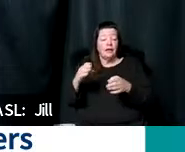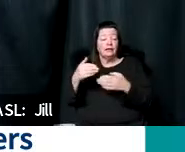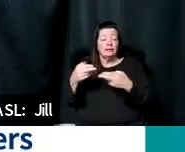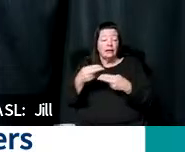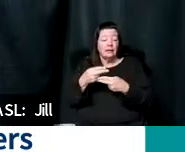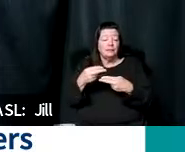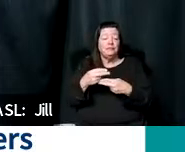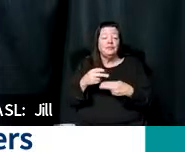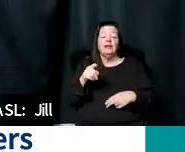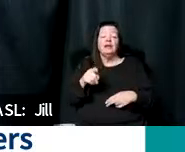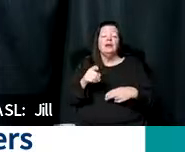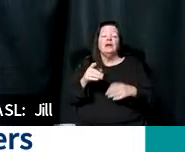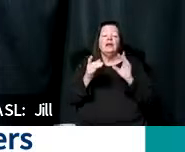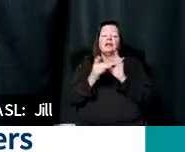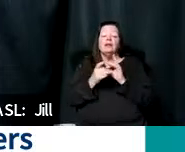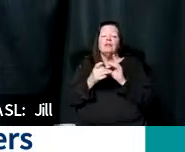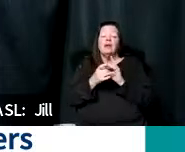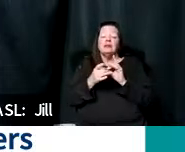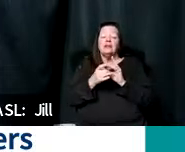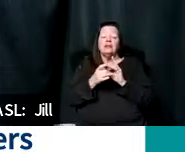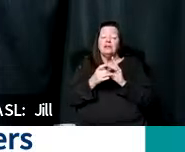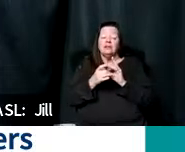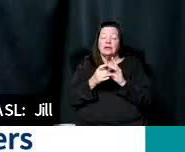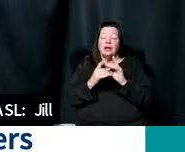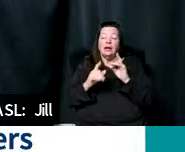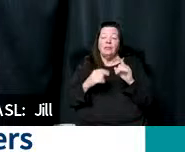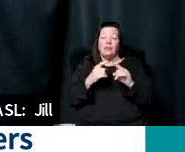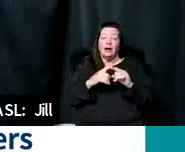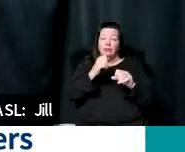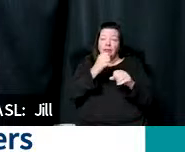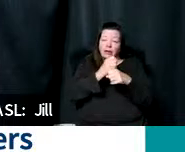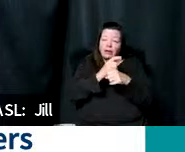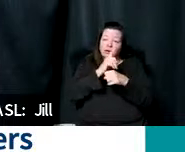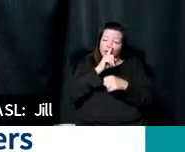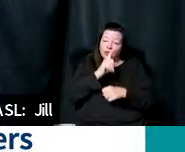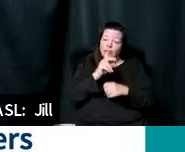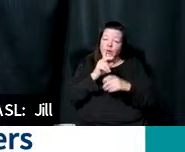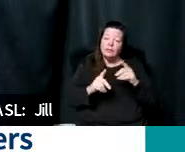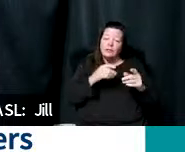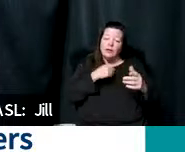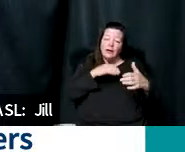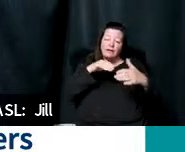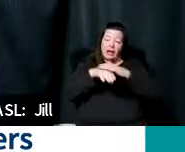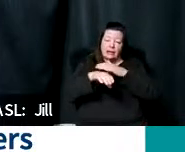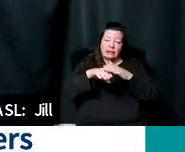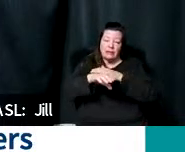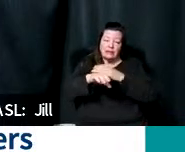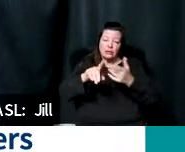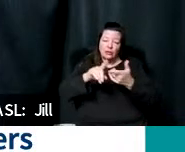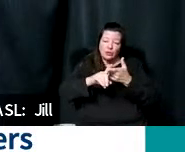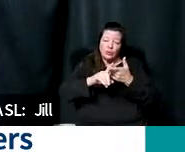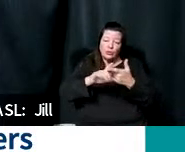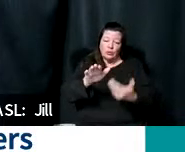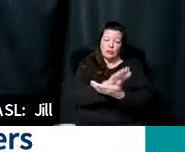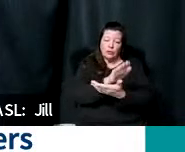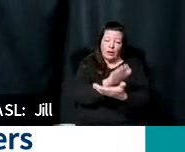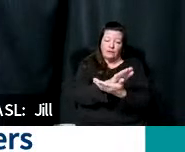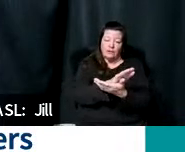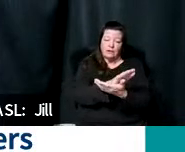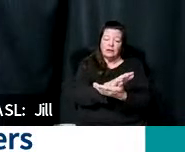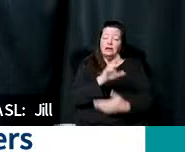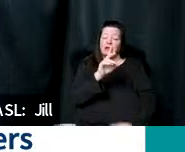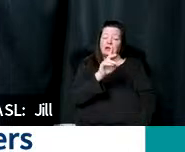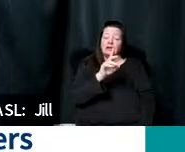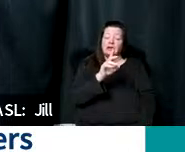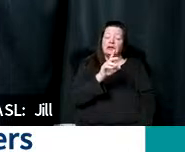And then the message around ensuring that individuals have access to the draft supplemental.